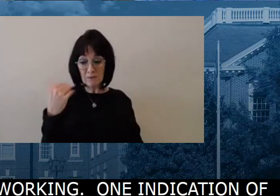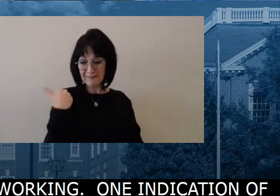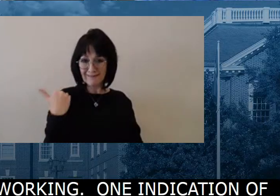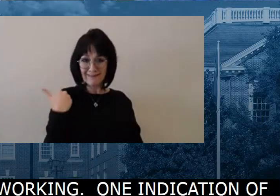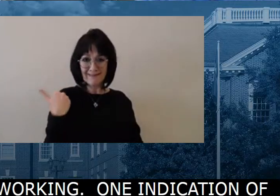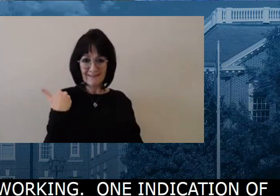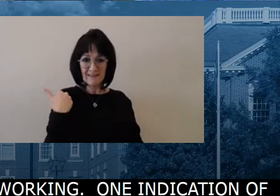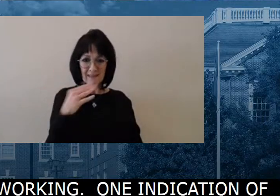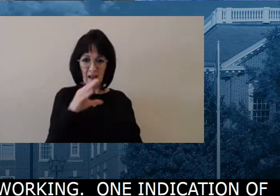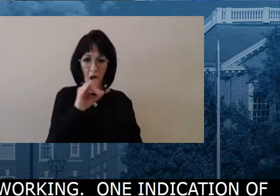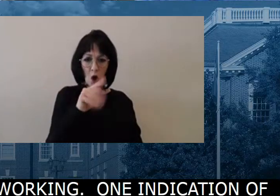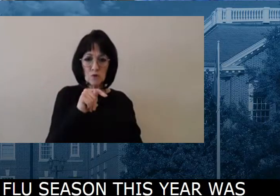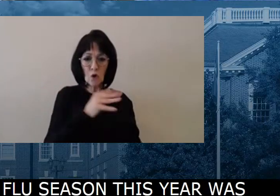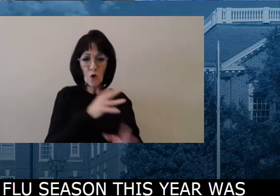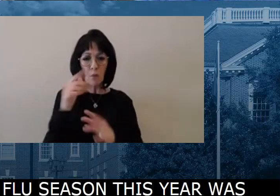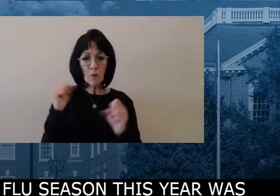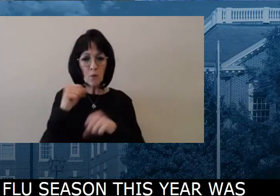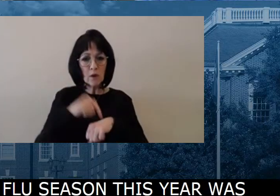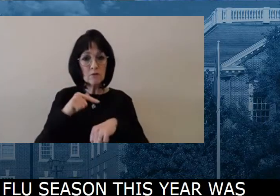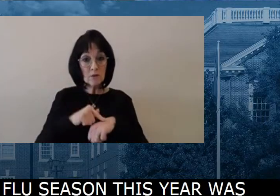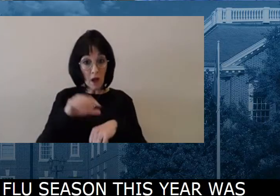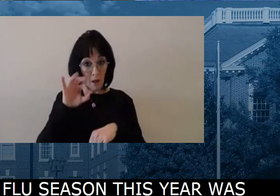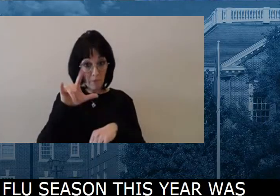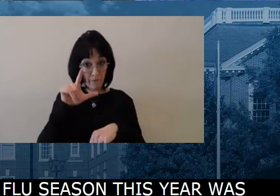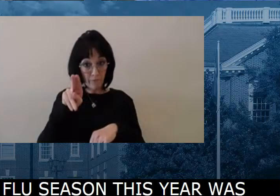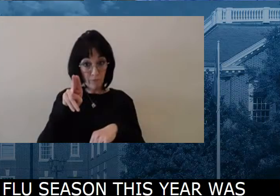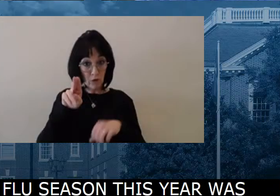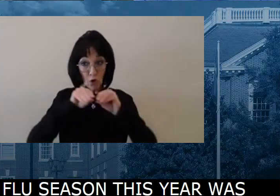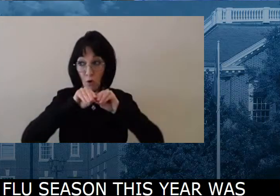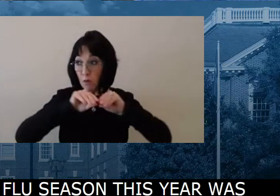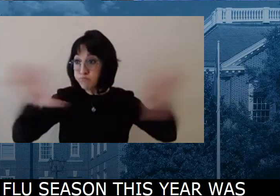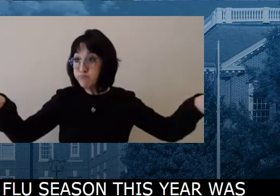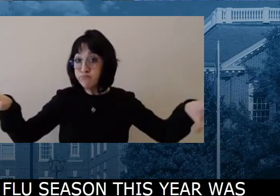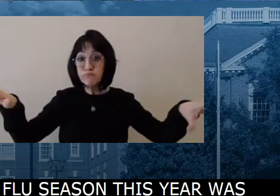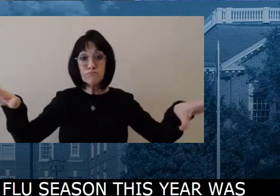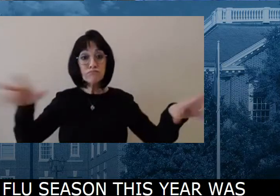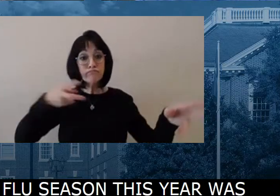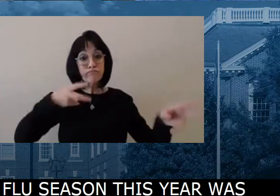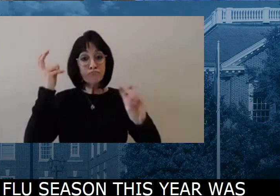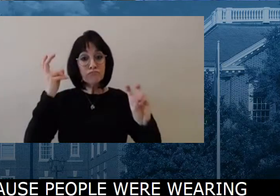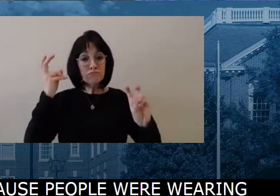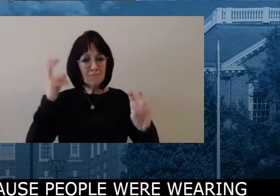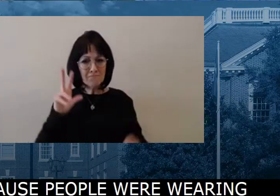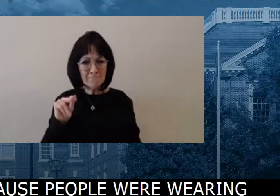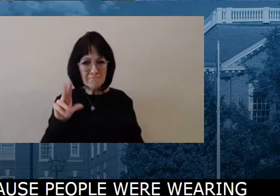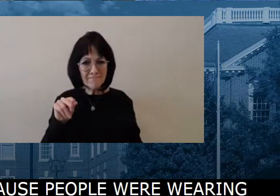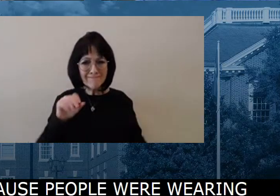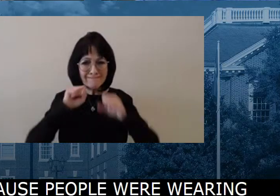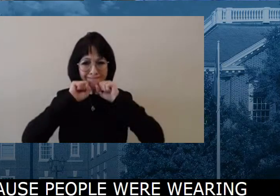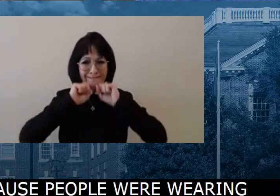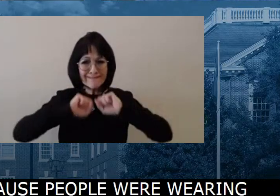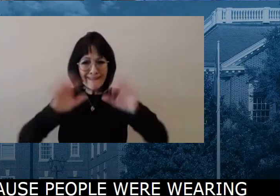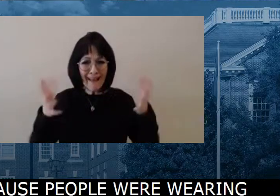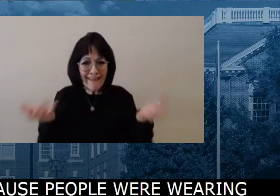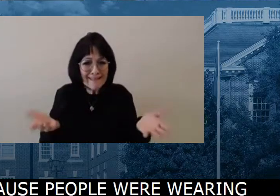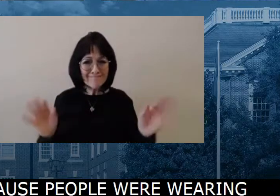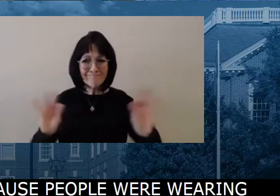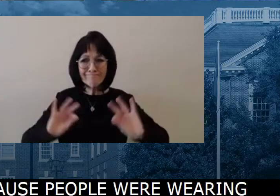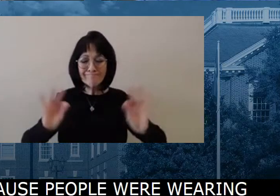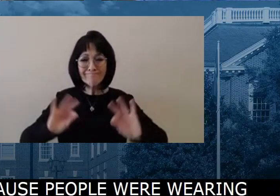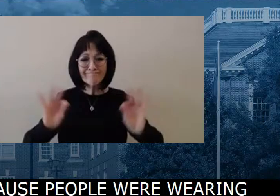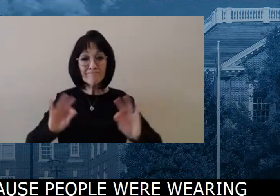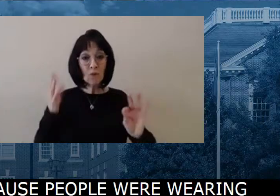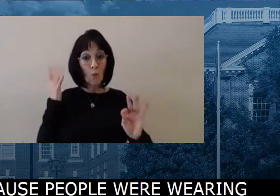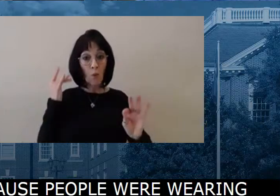nothing because people were wearing masks. And so there was not that transmission of the flu virus through our communities.